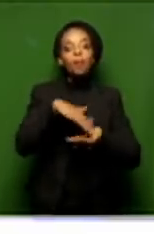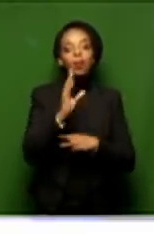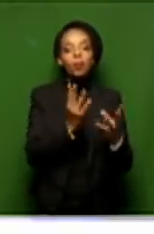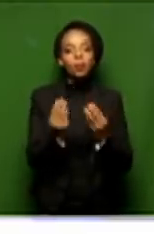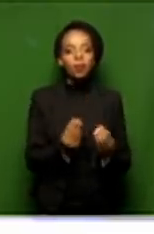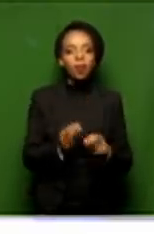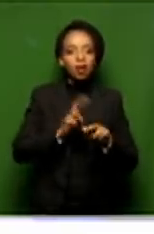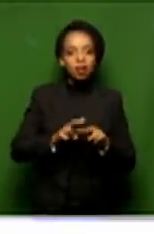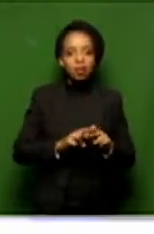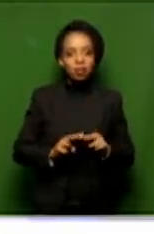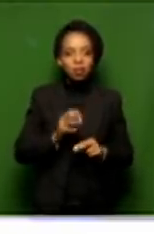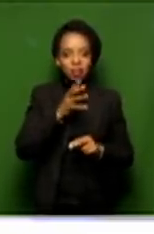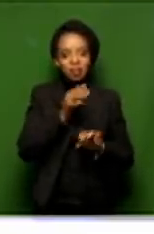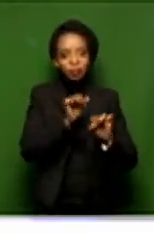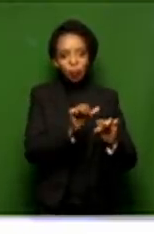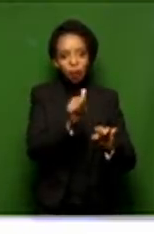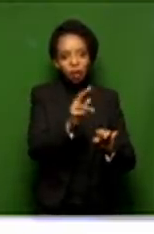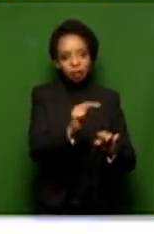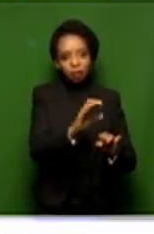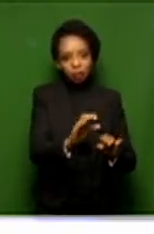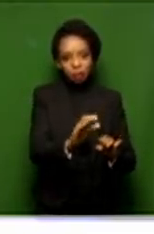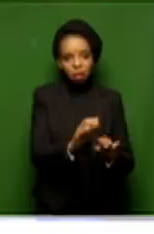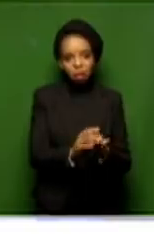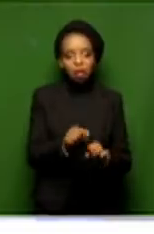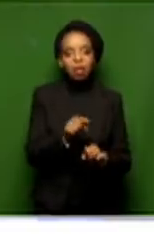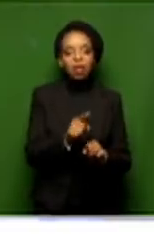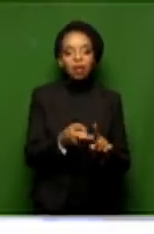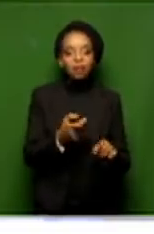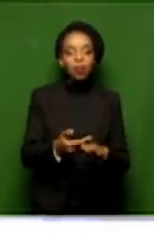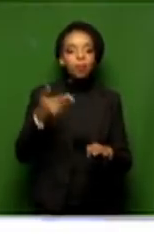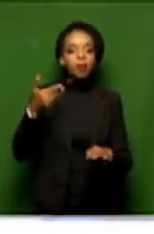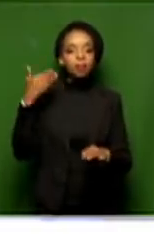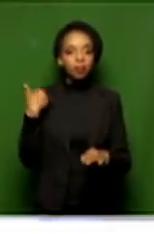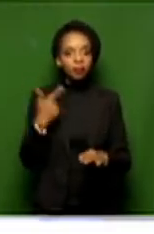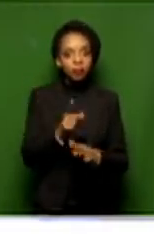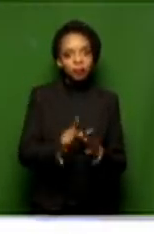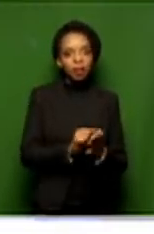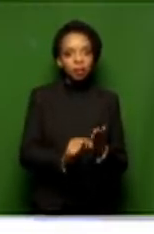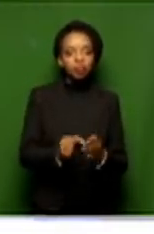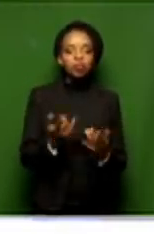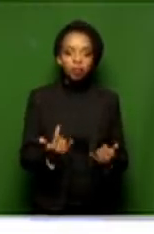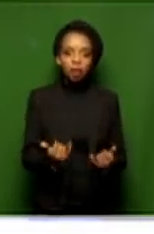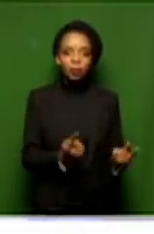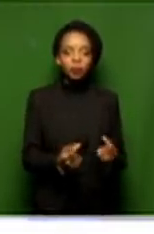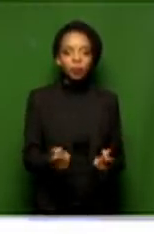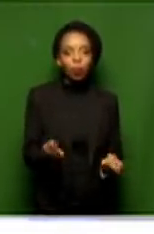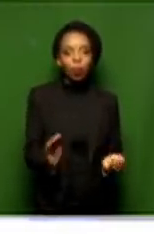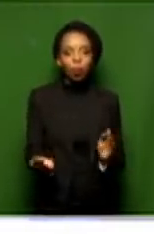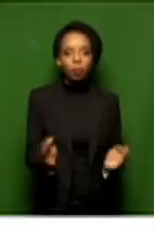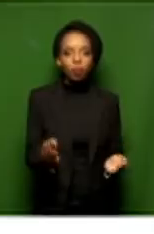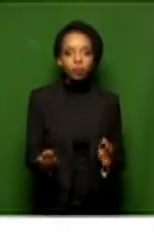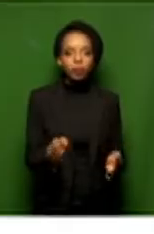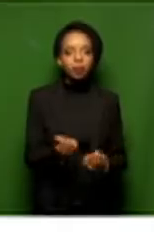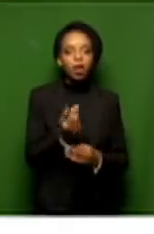The change seems to be slightly down from the previous election. And let's do that comparison from the 2014